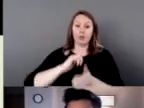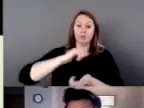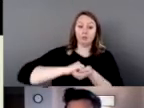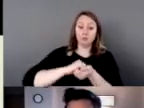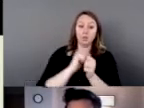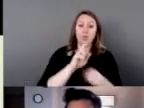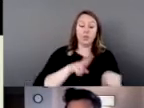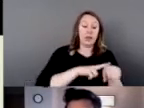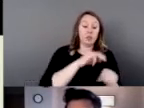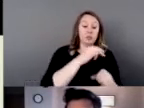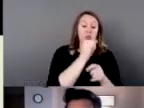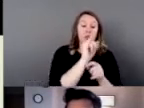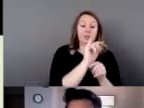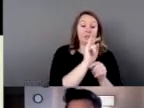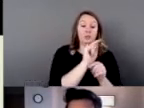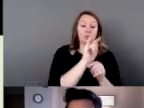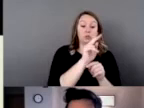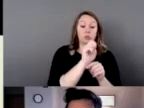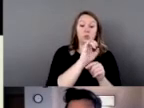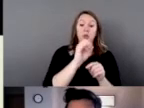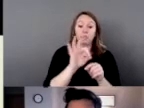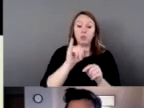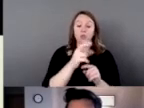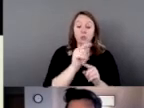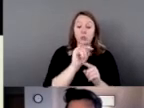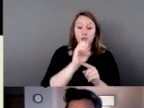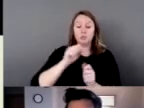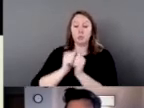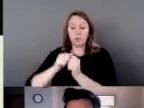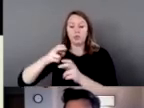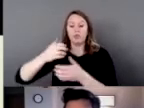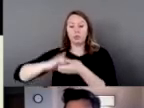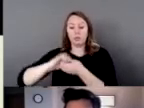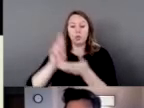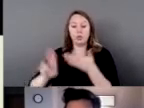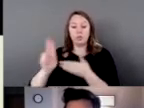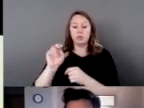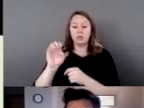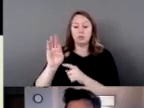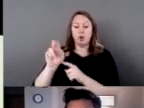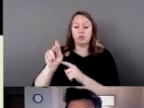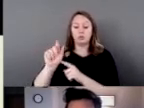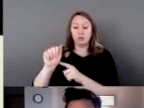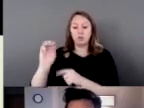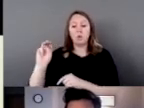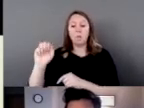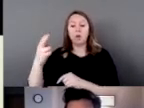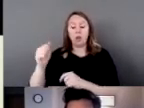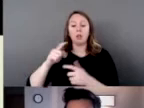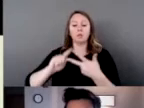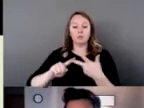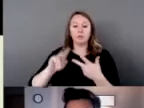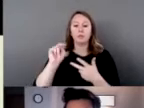the University of Nebraska, Omaha, and the Nebraska State Patrol. So with this fellowship,